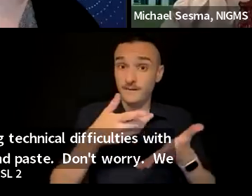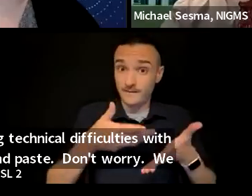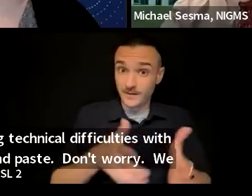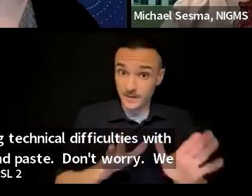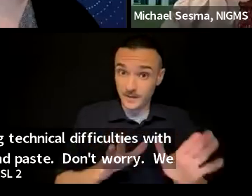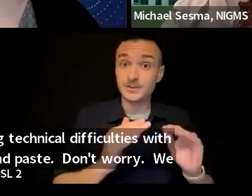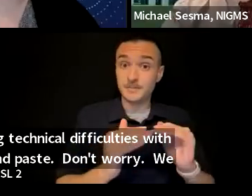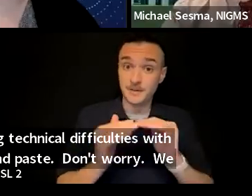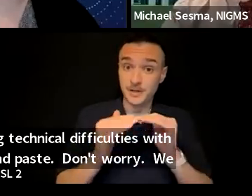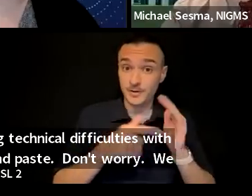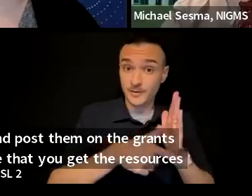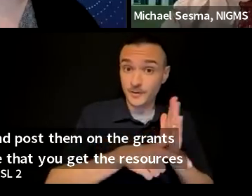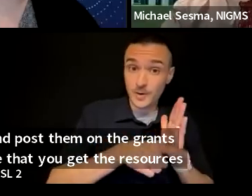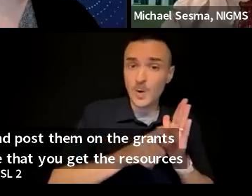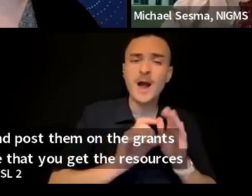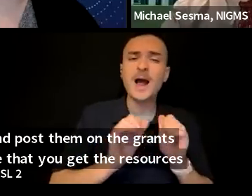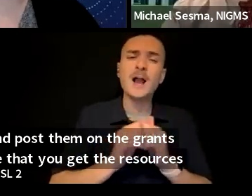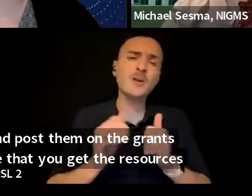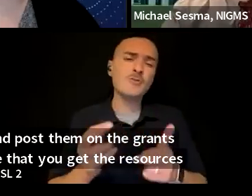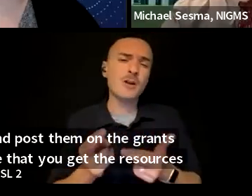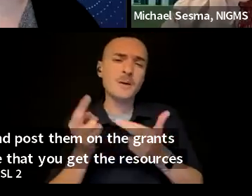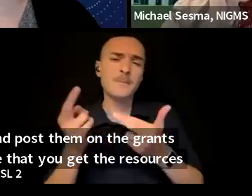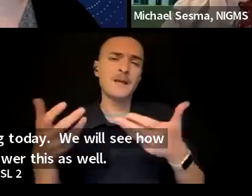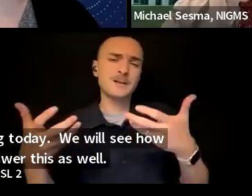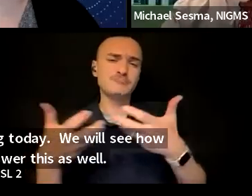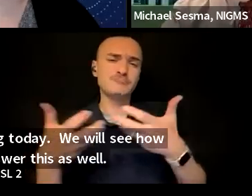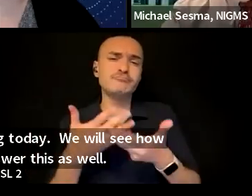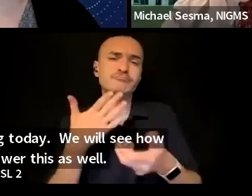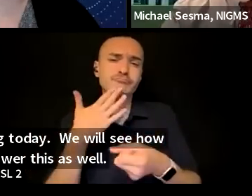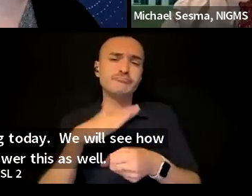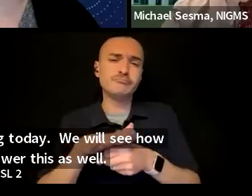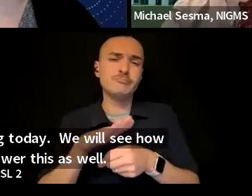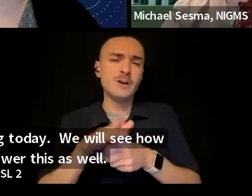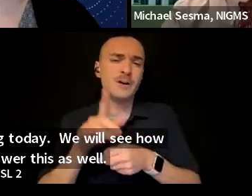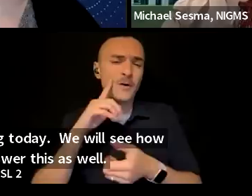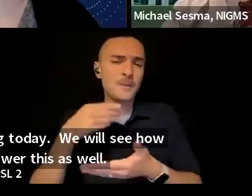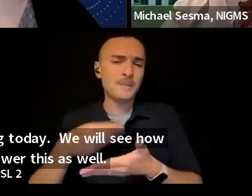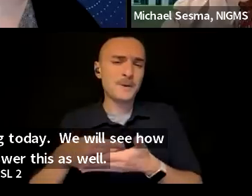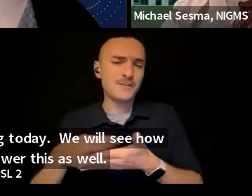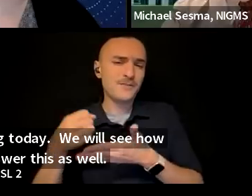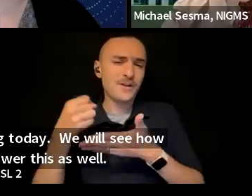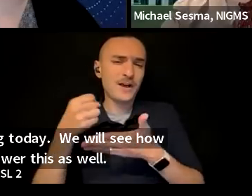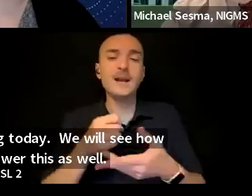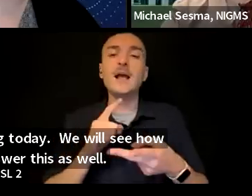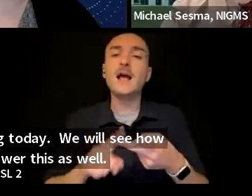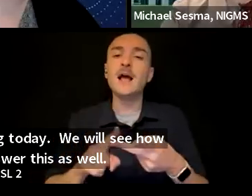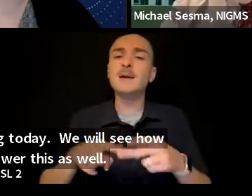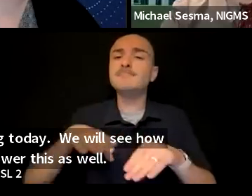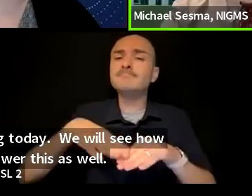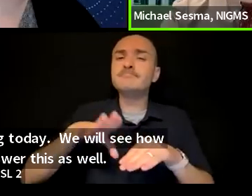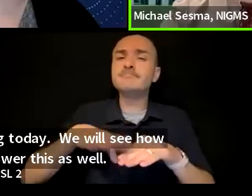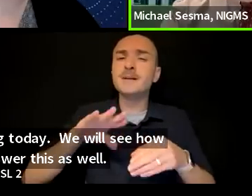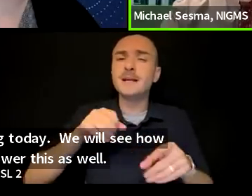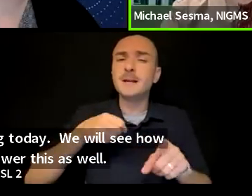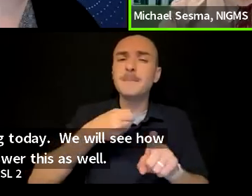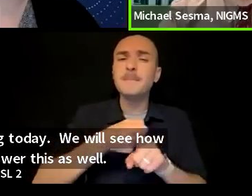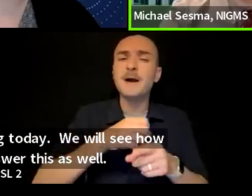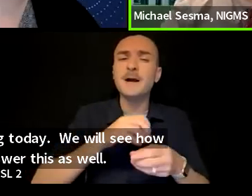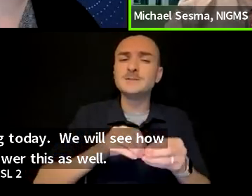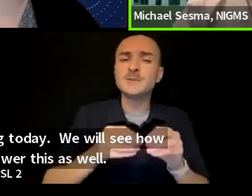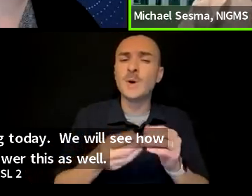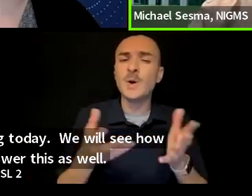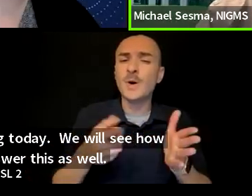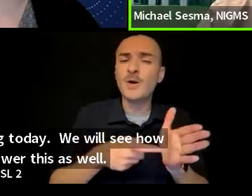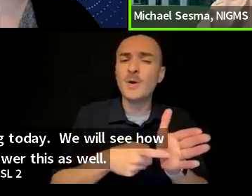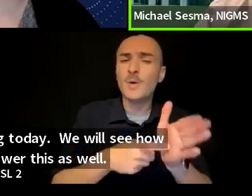complete? And do they need a certain overall impact score to be funded? If you could explain that, that would be great. Yeah, so